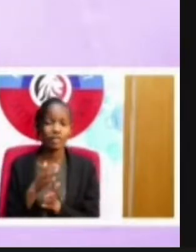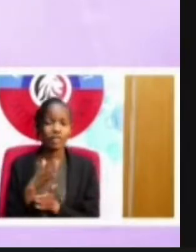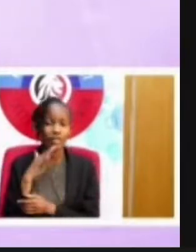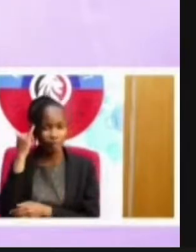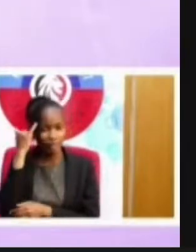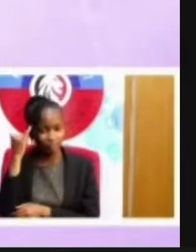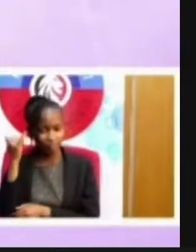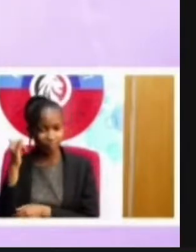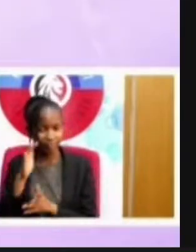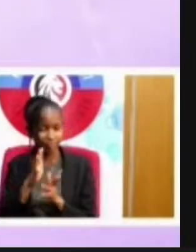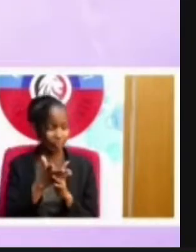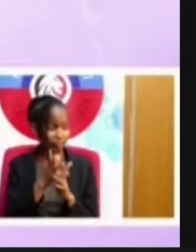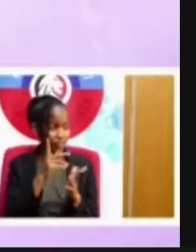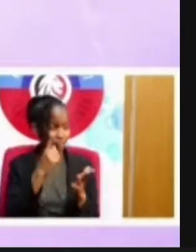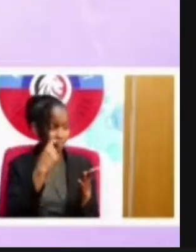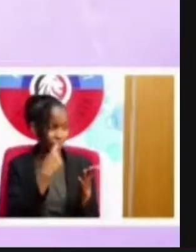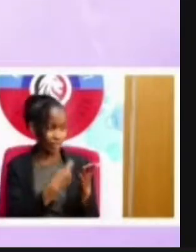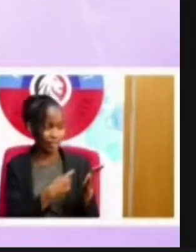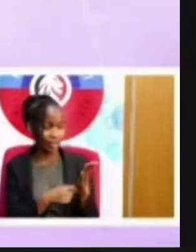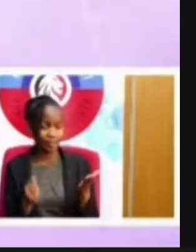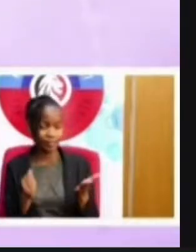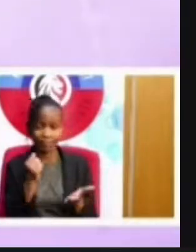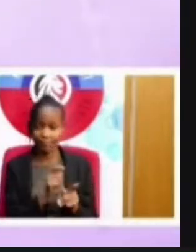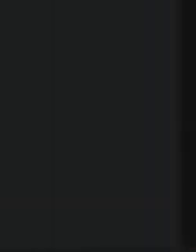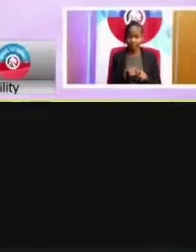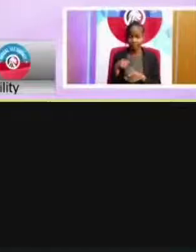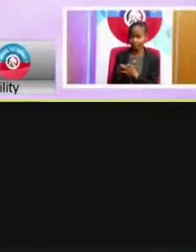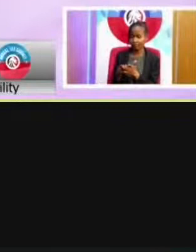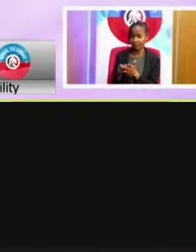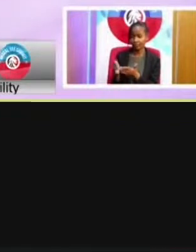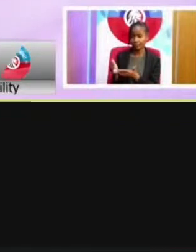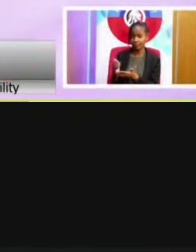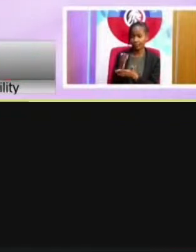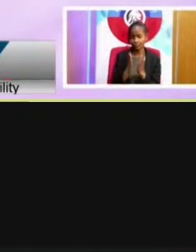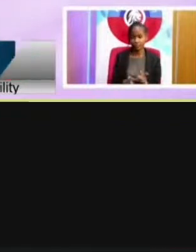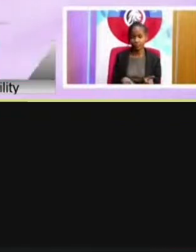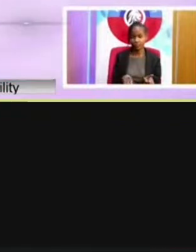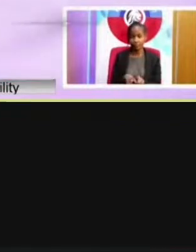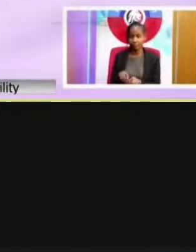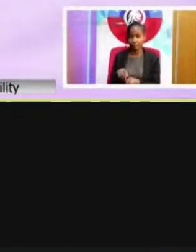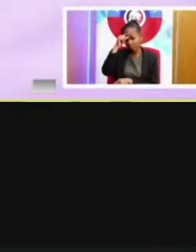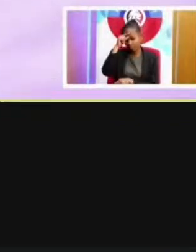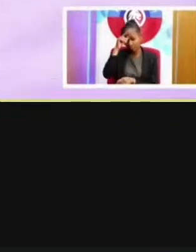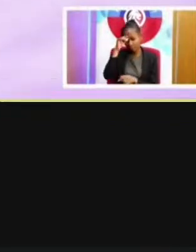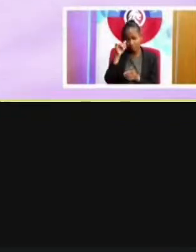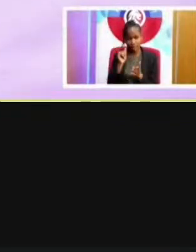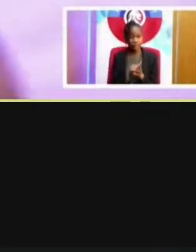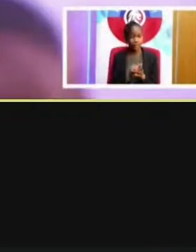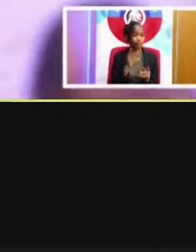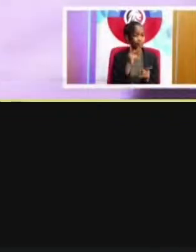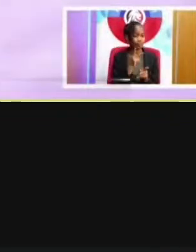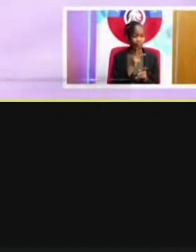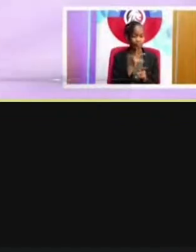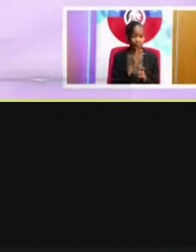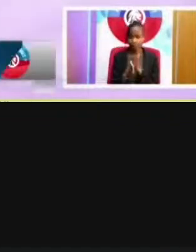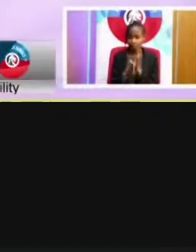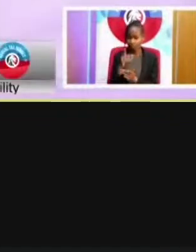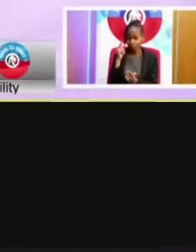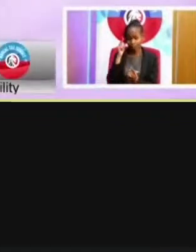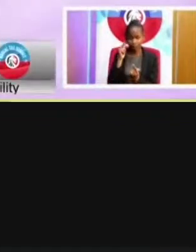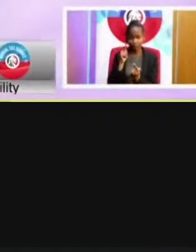the tax administrator, the tax collector, if you like, and the government that is setting targets. But perhaps now,